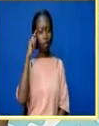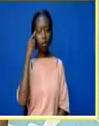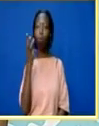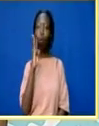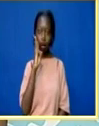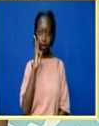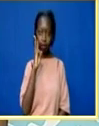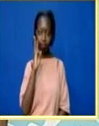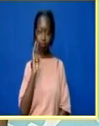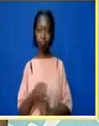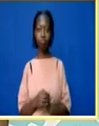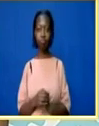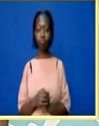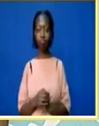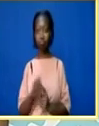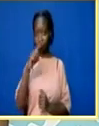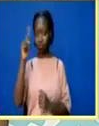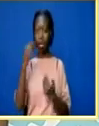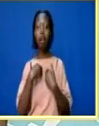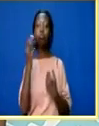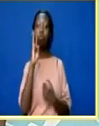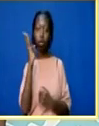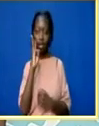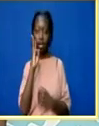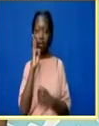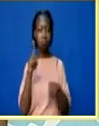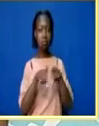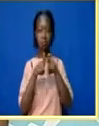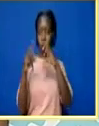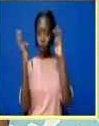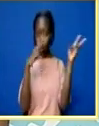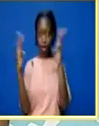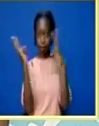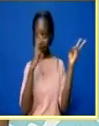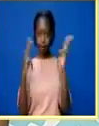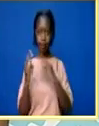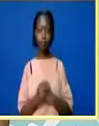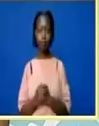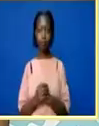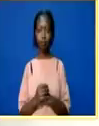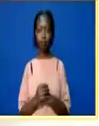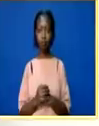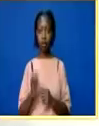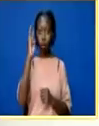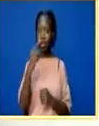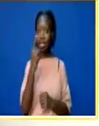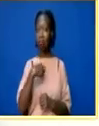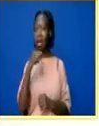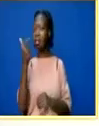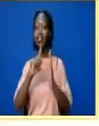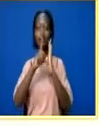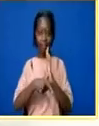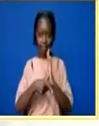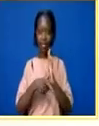Water? Mm-hmm. We have water. Wind? We have wind. And you'll tell me the rest later